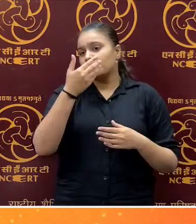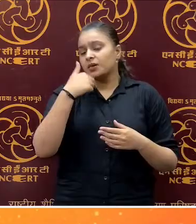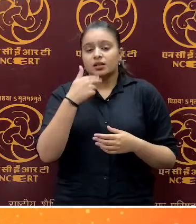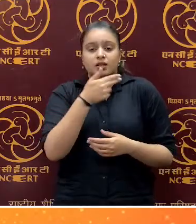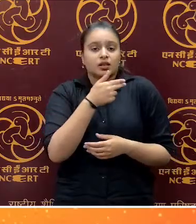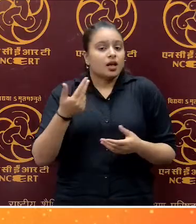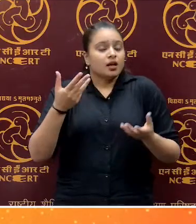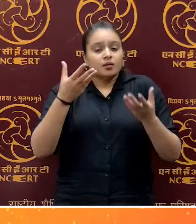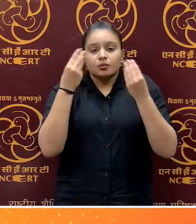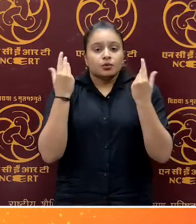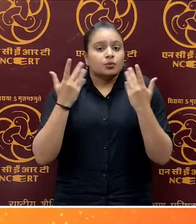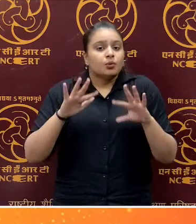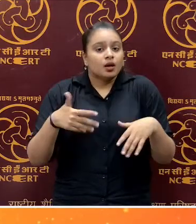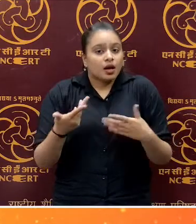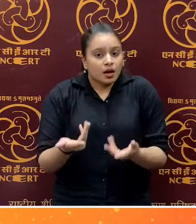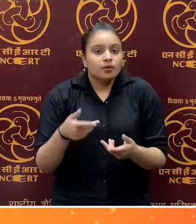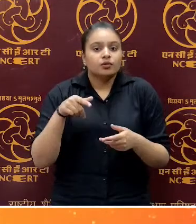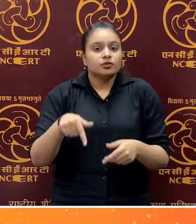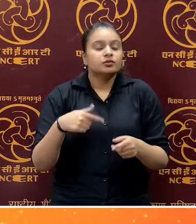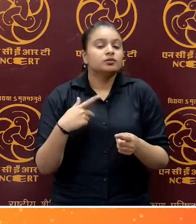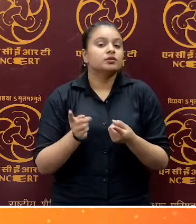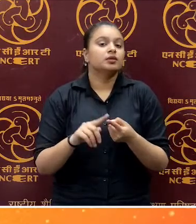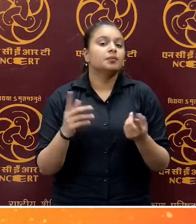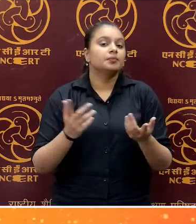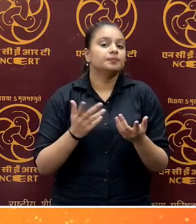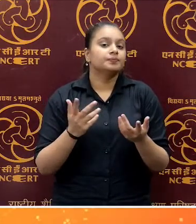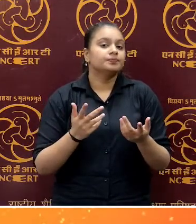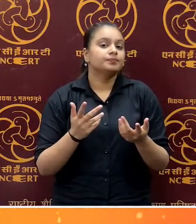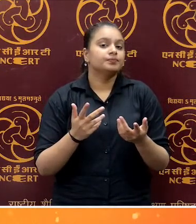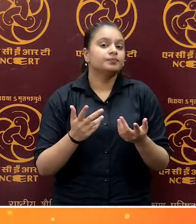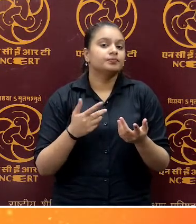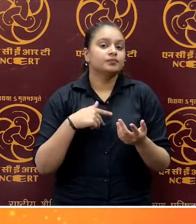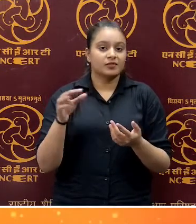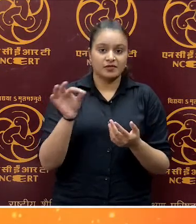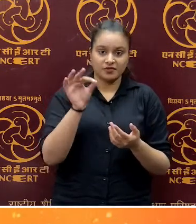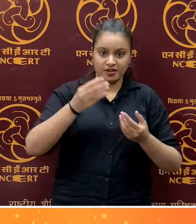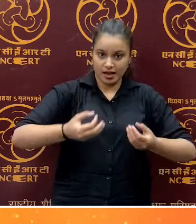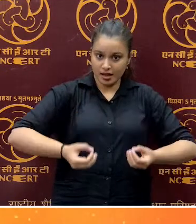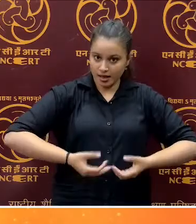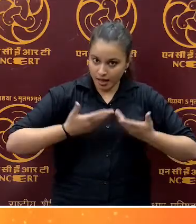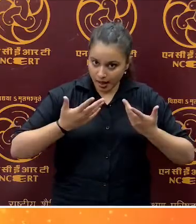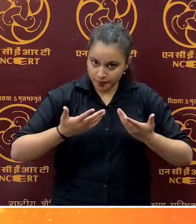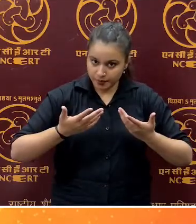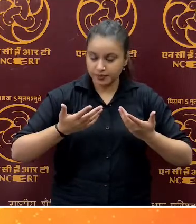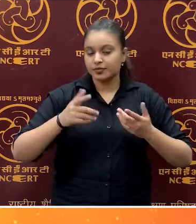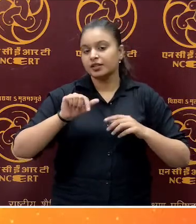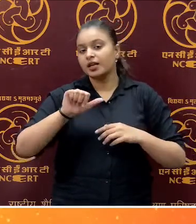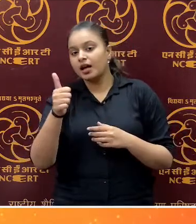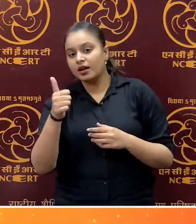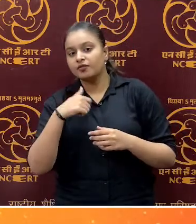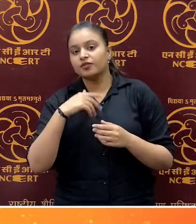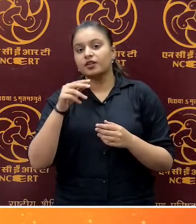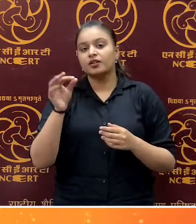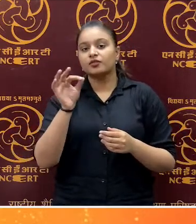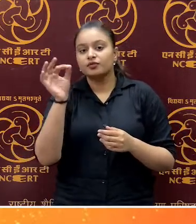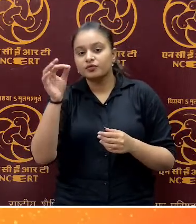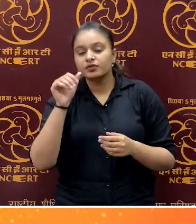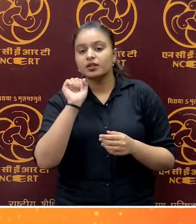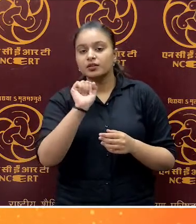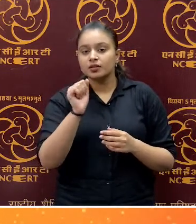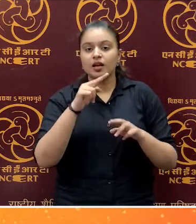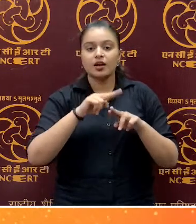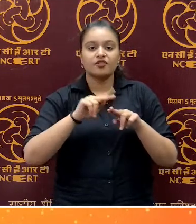my name. Yeah. And then finally the fly is happy when another fly tells her that she is